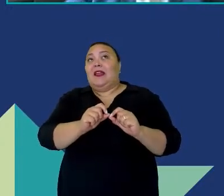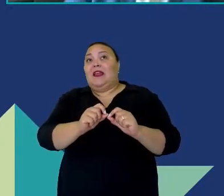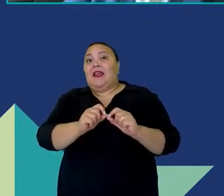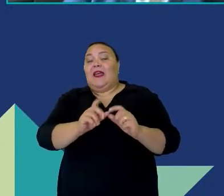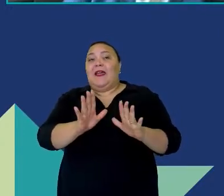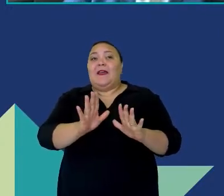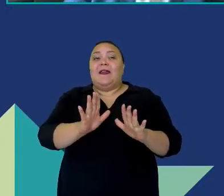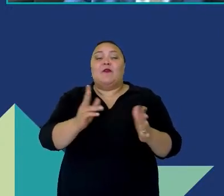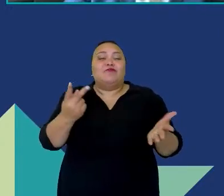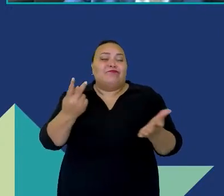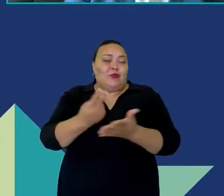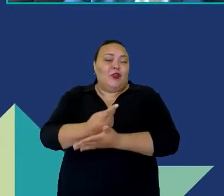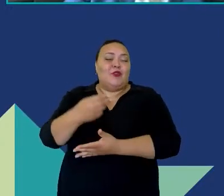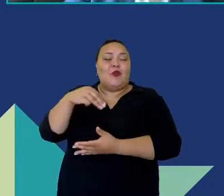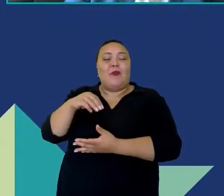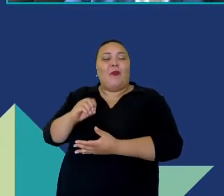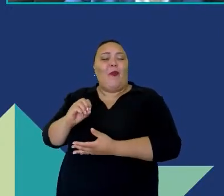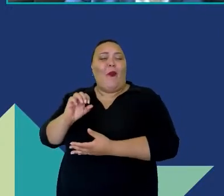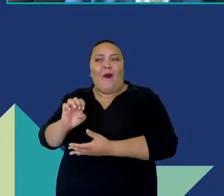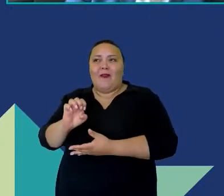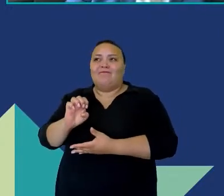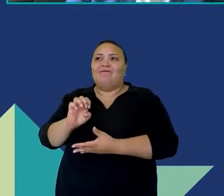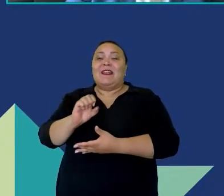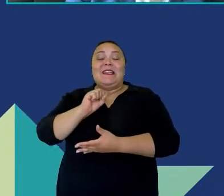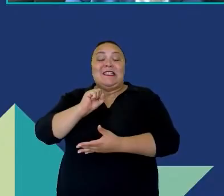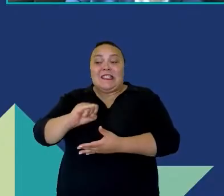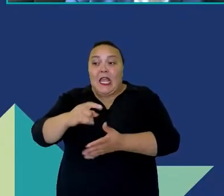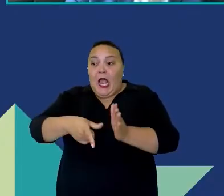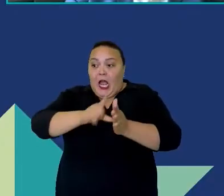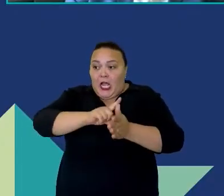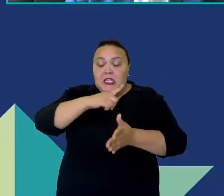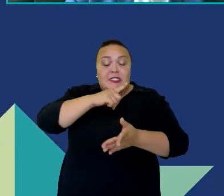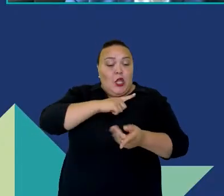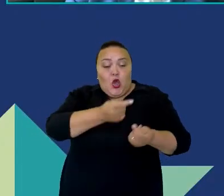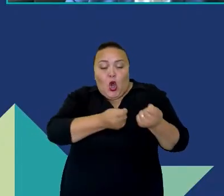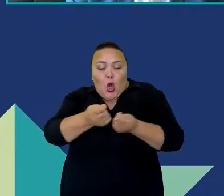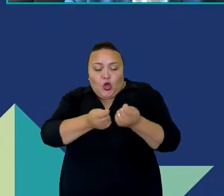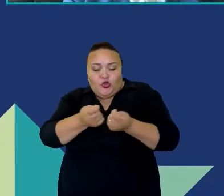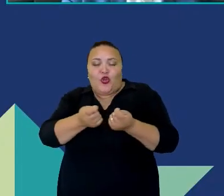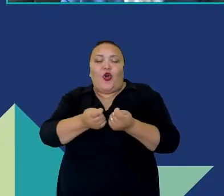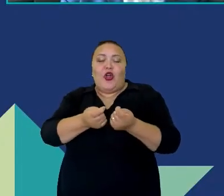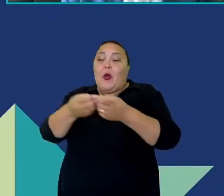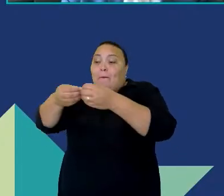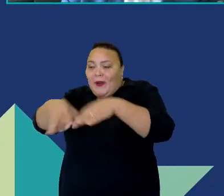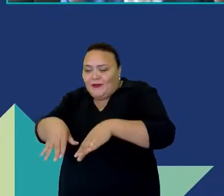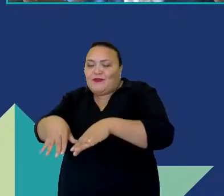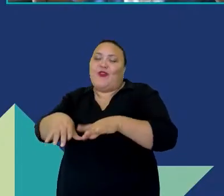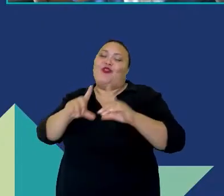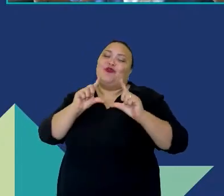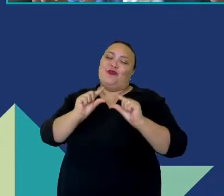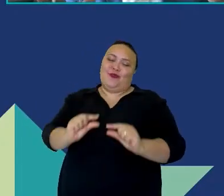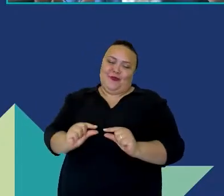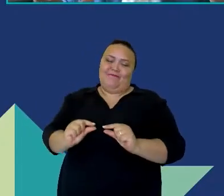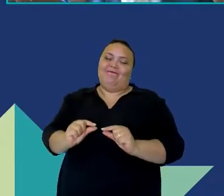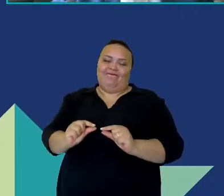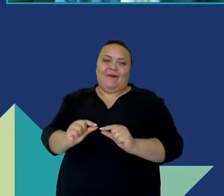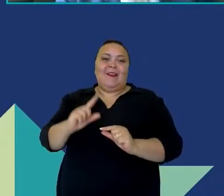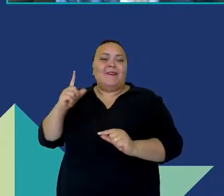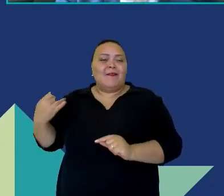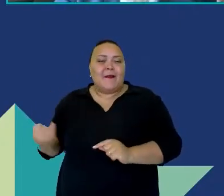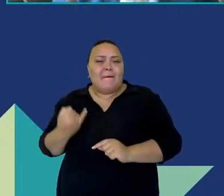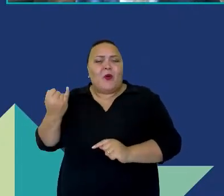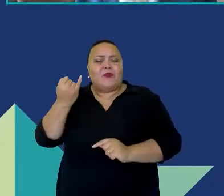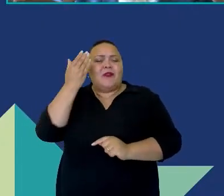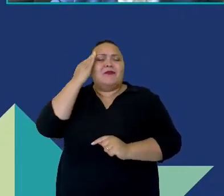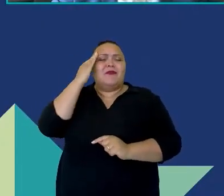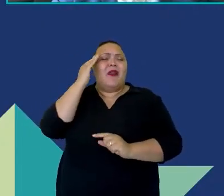So very, very important to understand what a critical control is. So you basically set up your